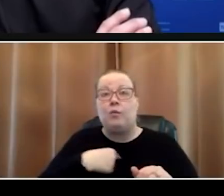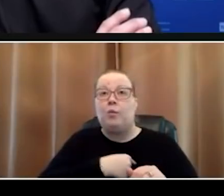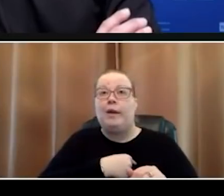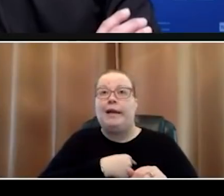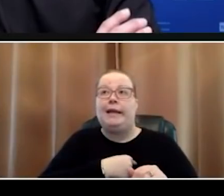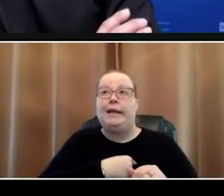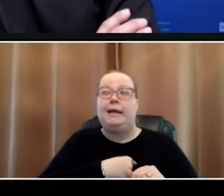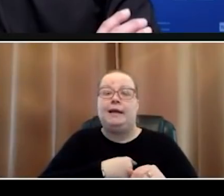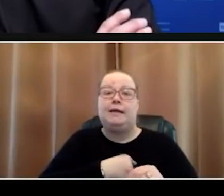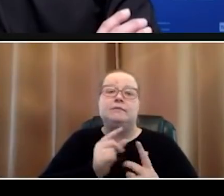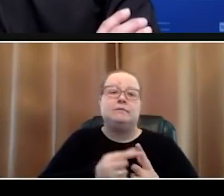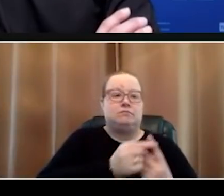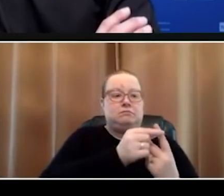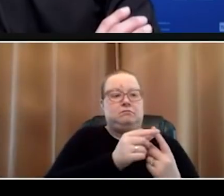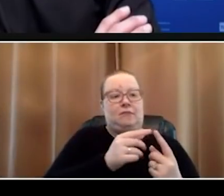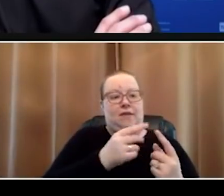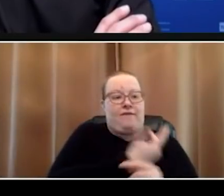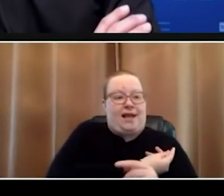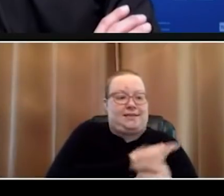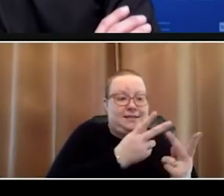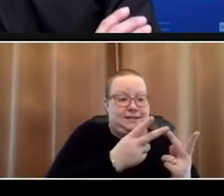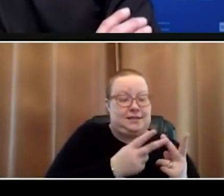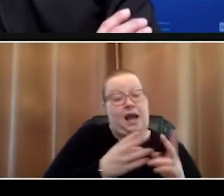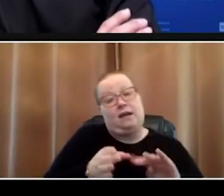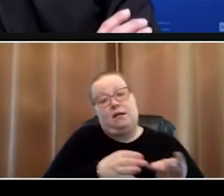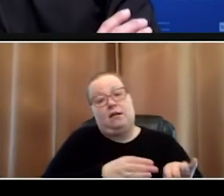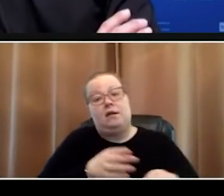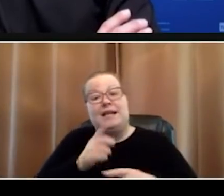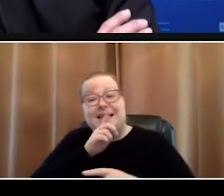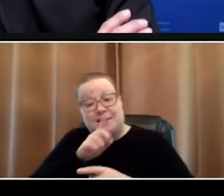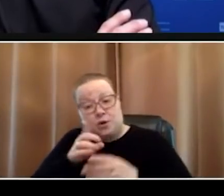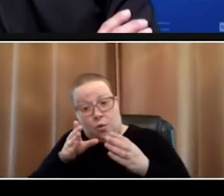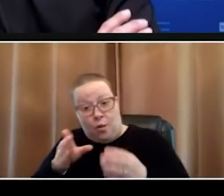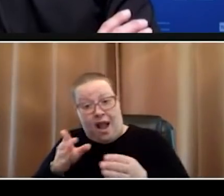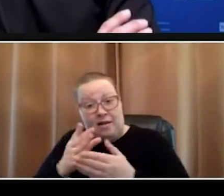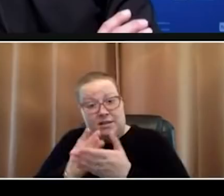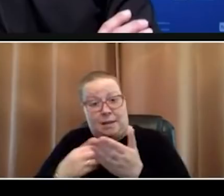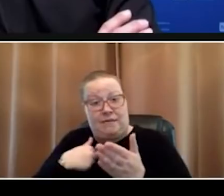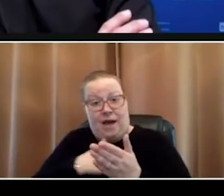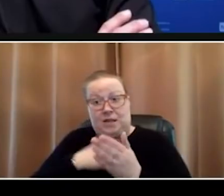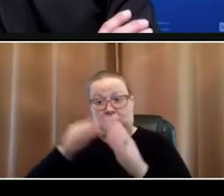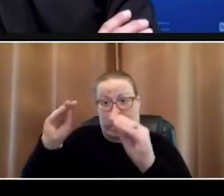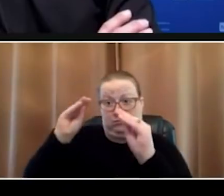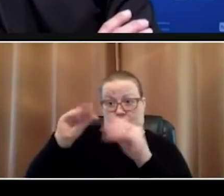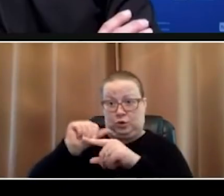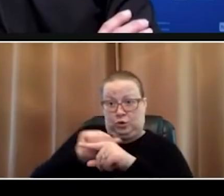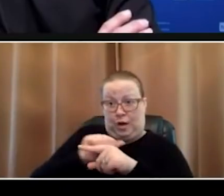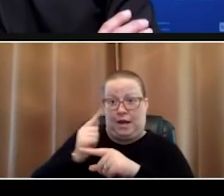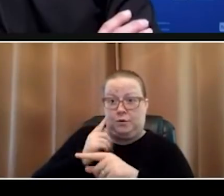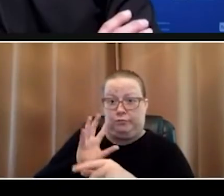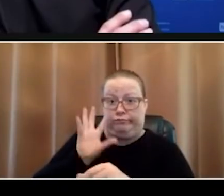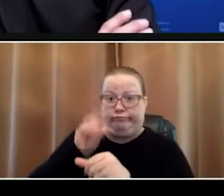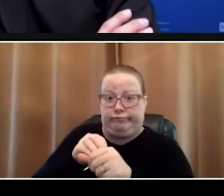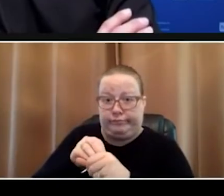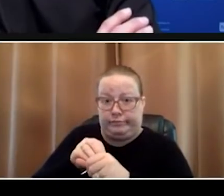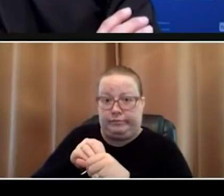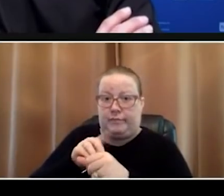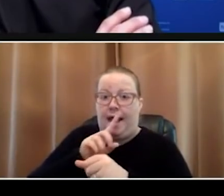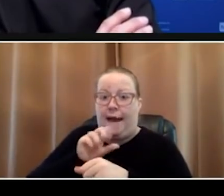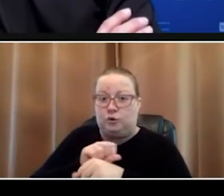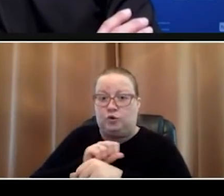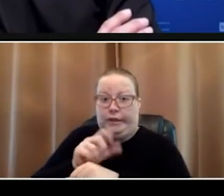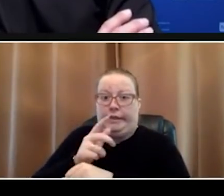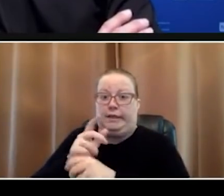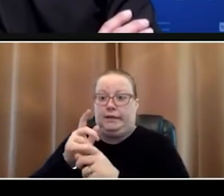acting as vaccination sites, is there a way for some of us to be trained to play more active roles in actually vaccine